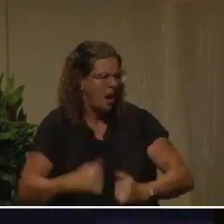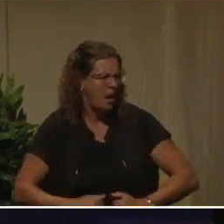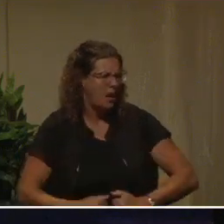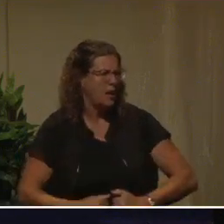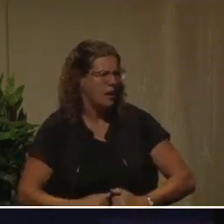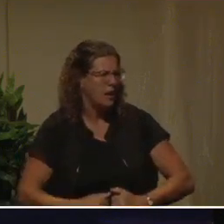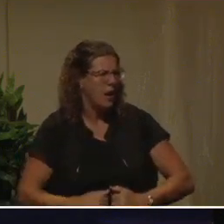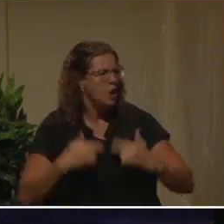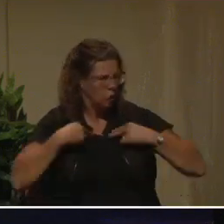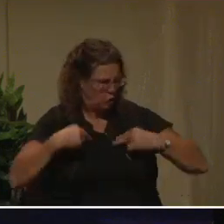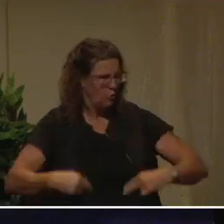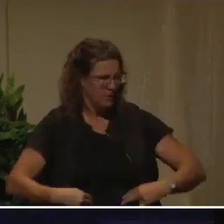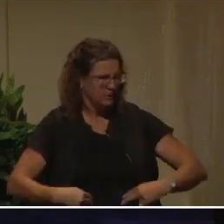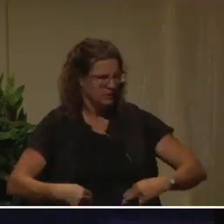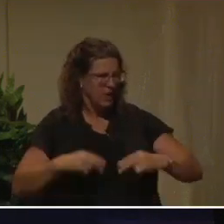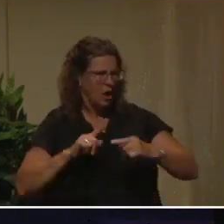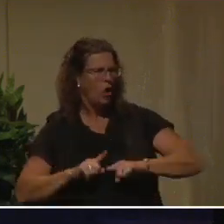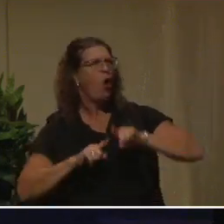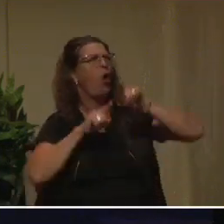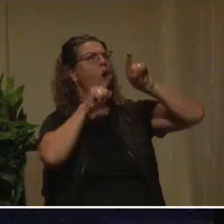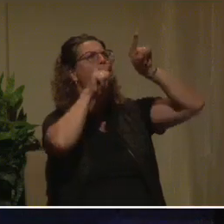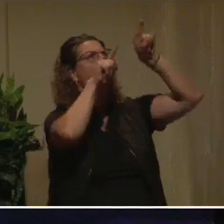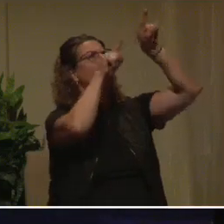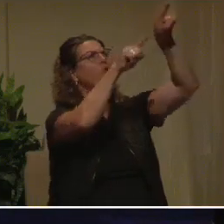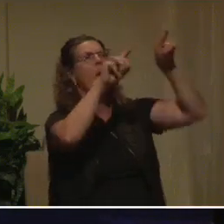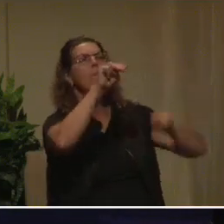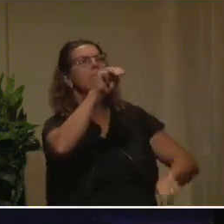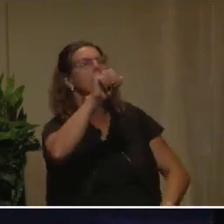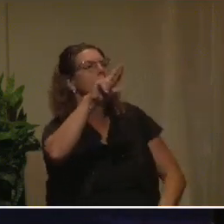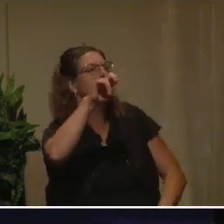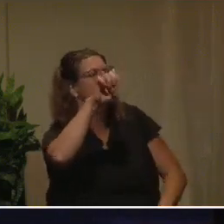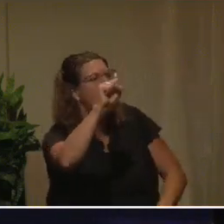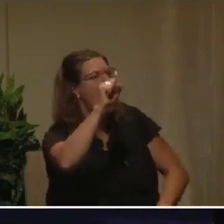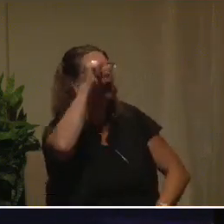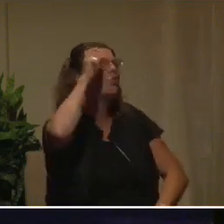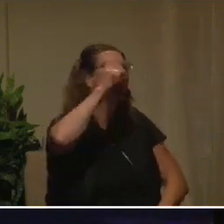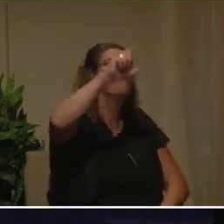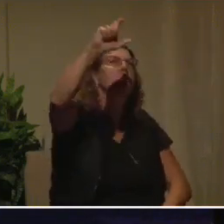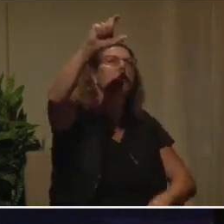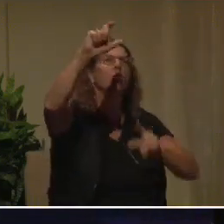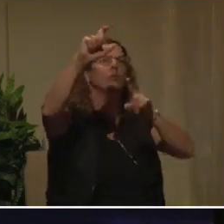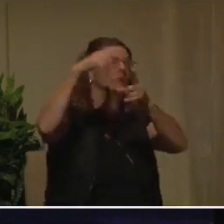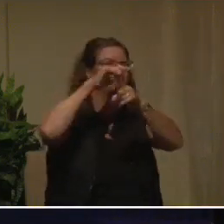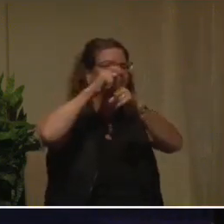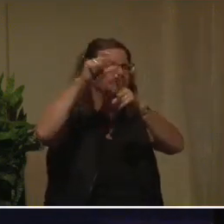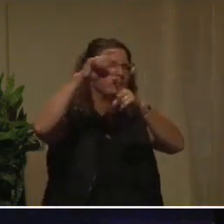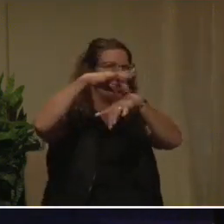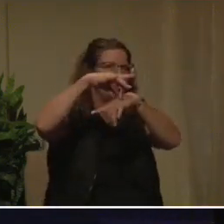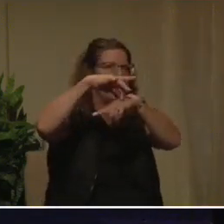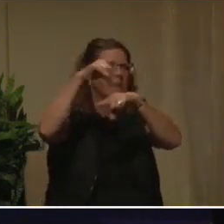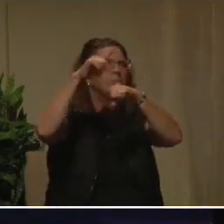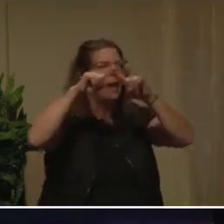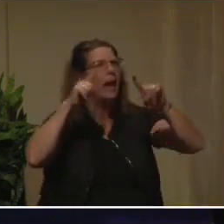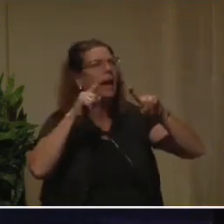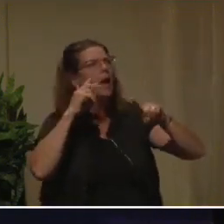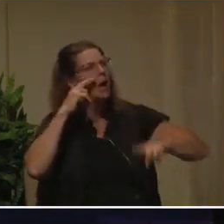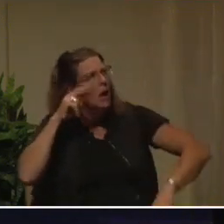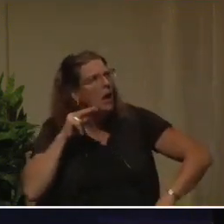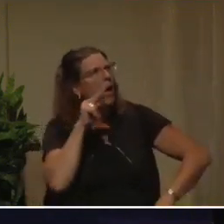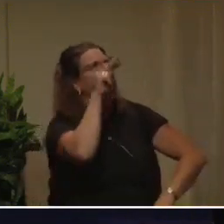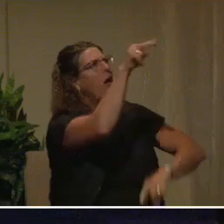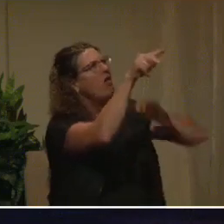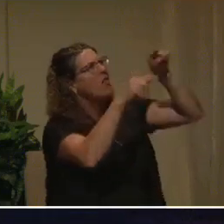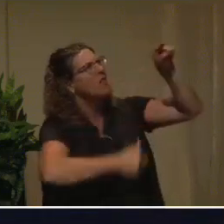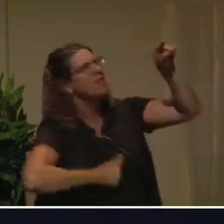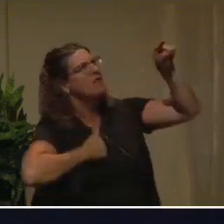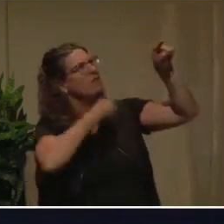how could humans go to another planet, say Mars or the Moon, or, you know, Moon's not a planet, but you know what I mean. And so for that